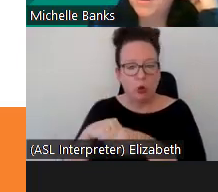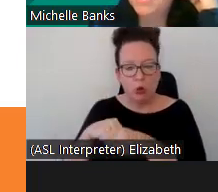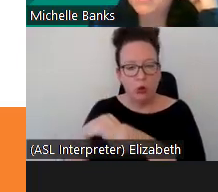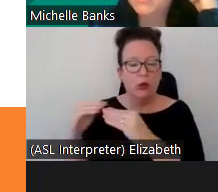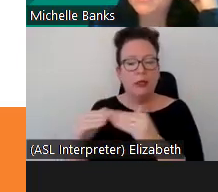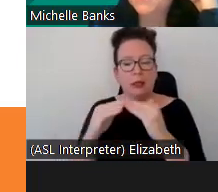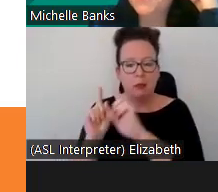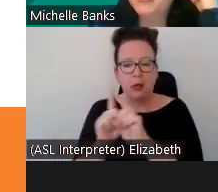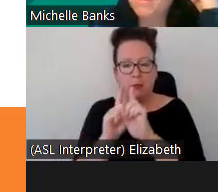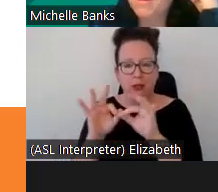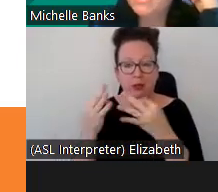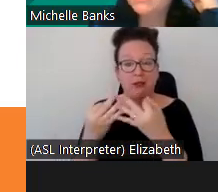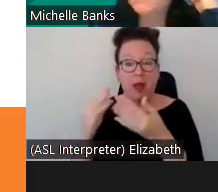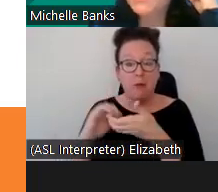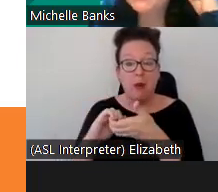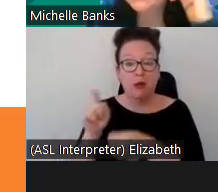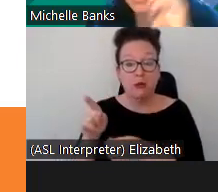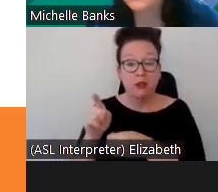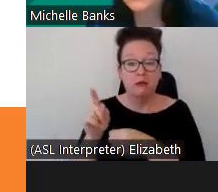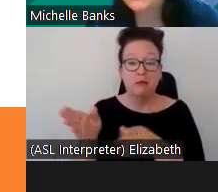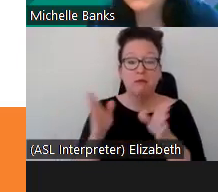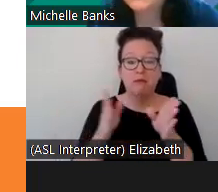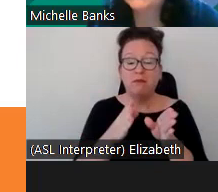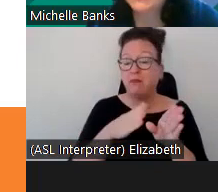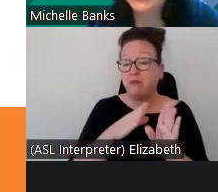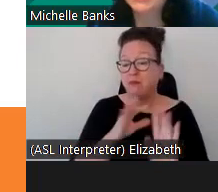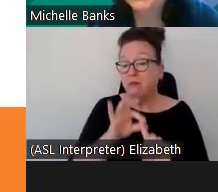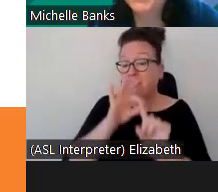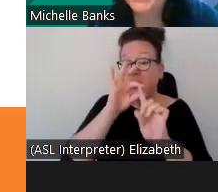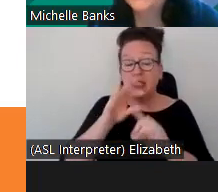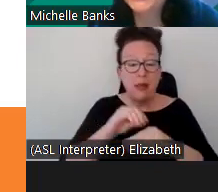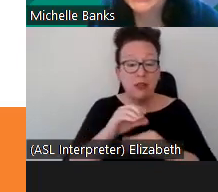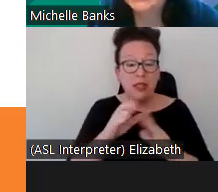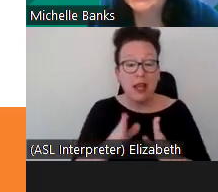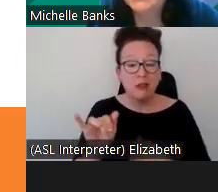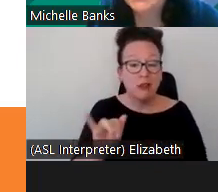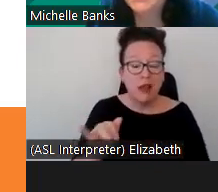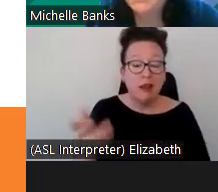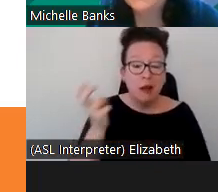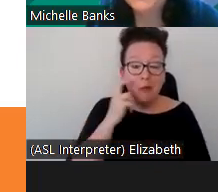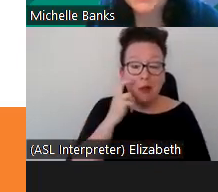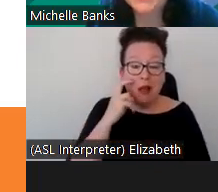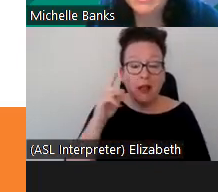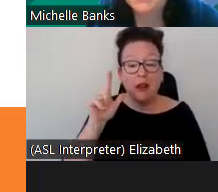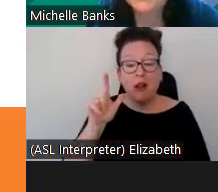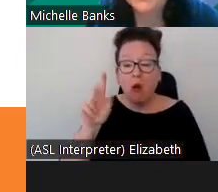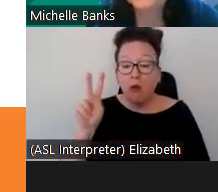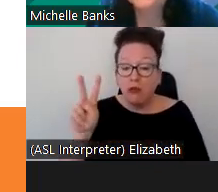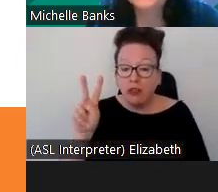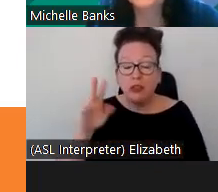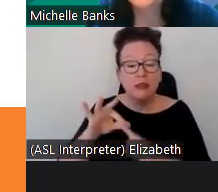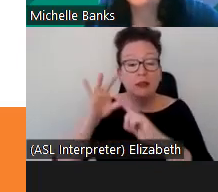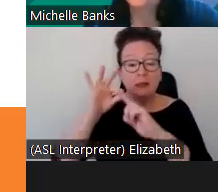family partners. And specialty counselors, such as our blind low vision specialty